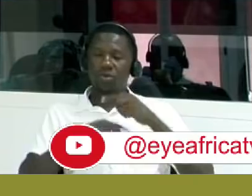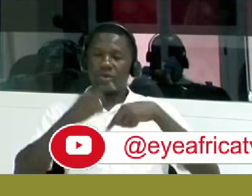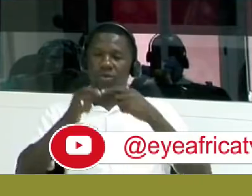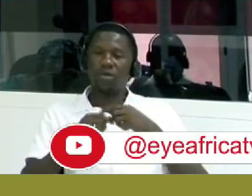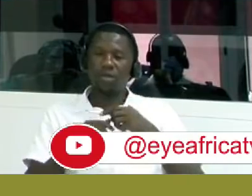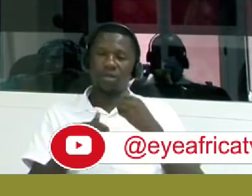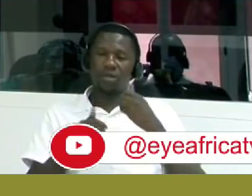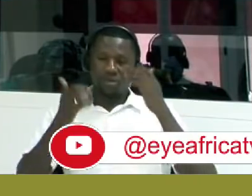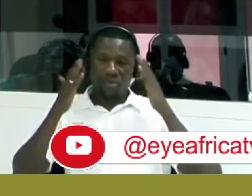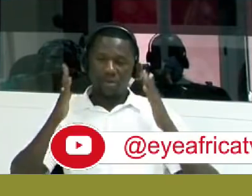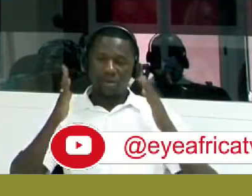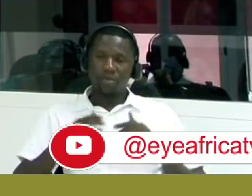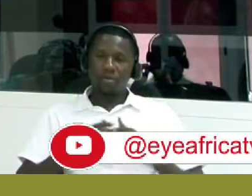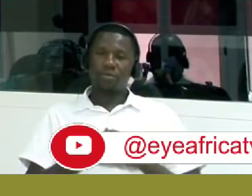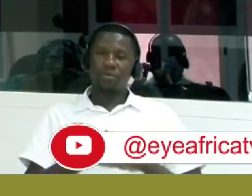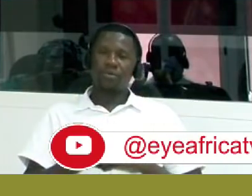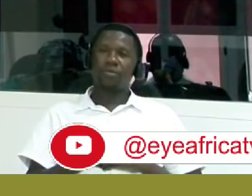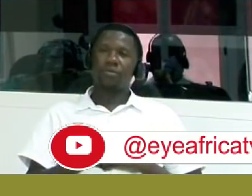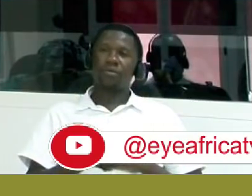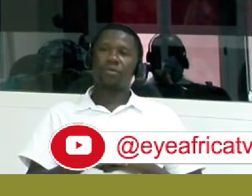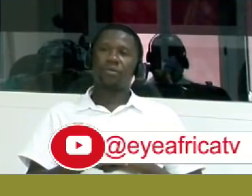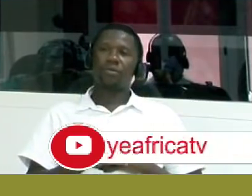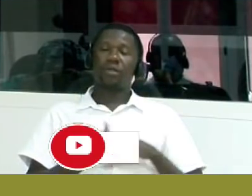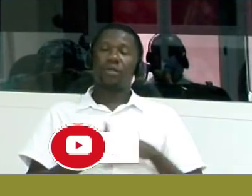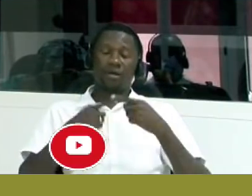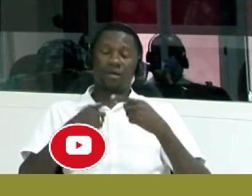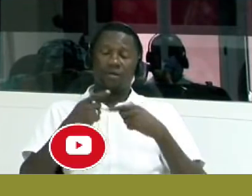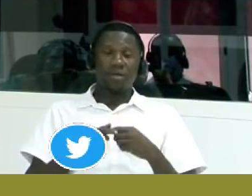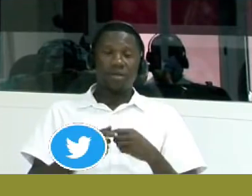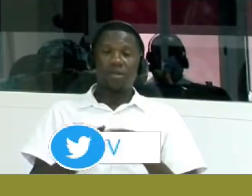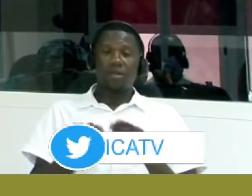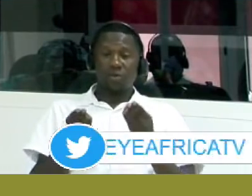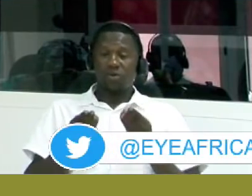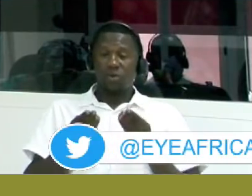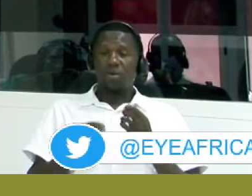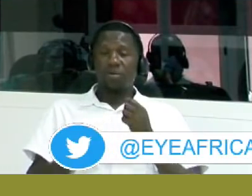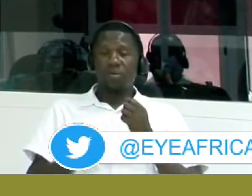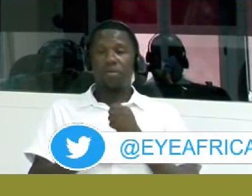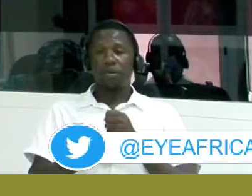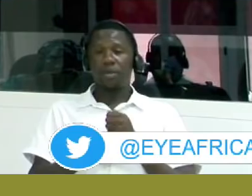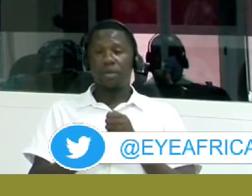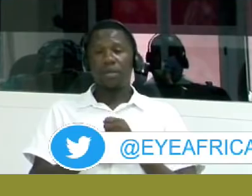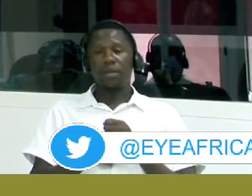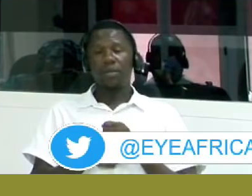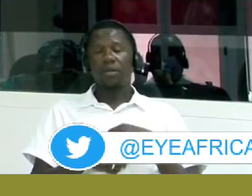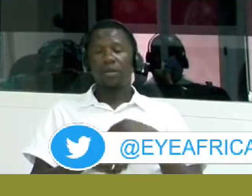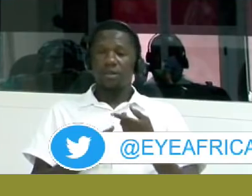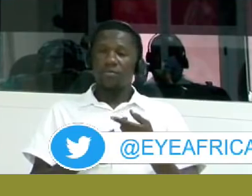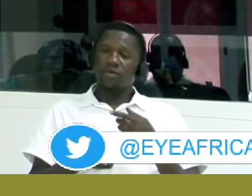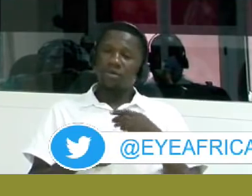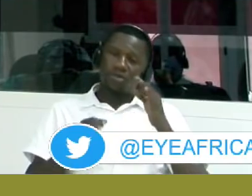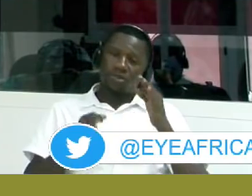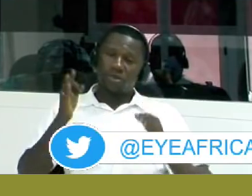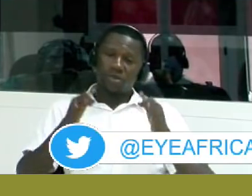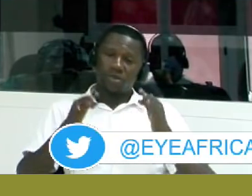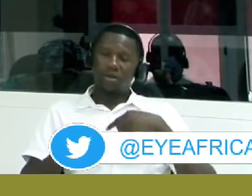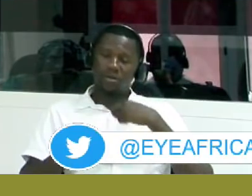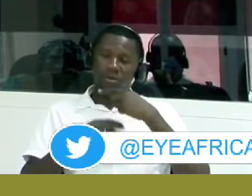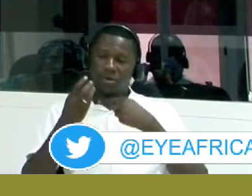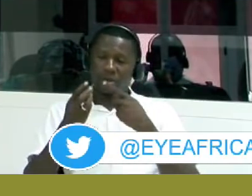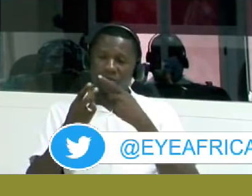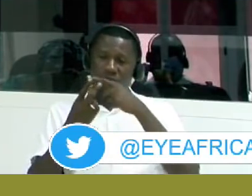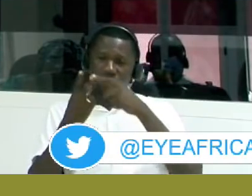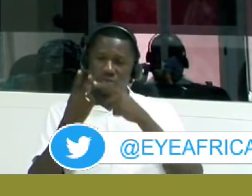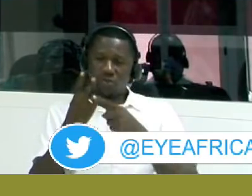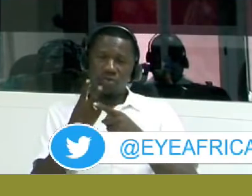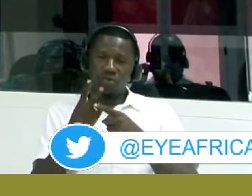In the meantime, students were making demands for justice for these two cases. Yeah. Did